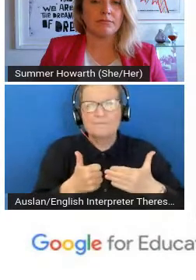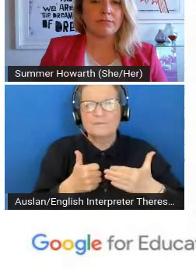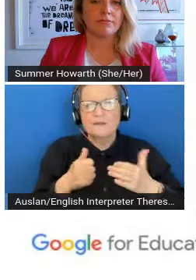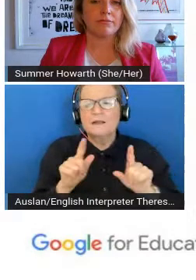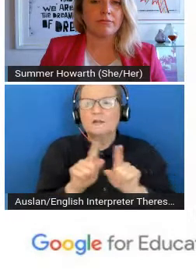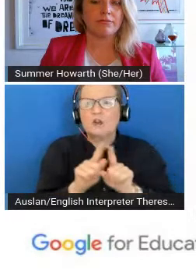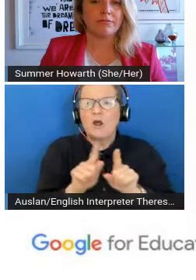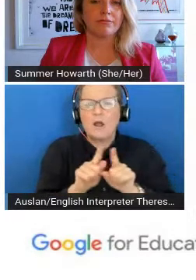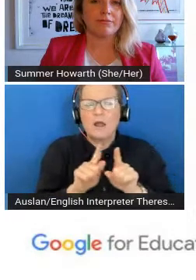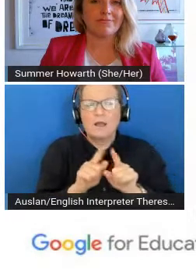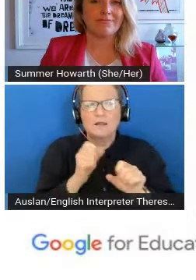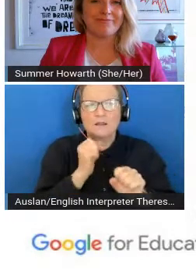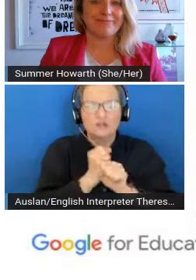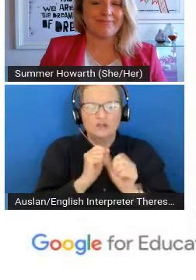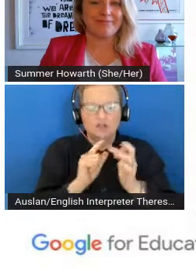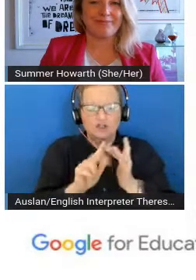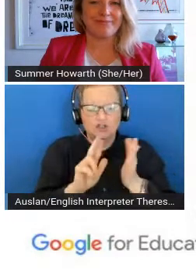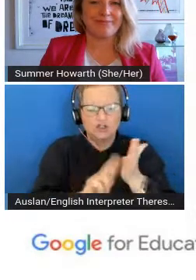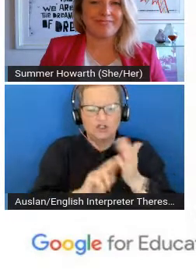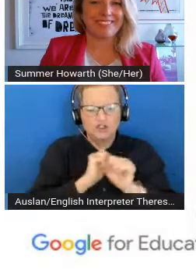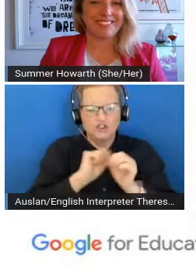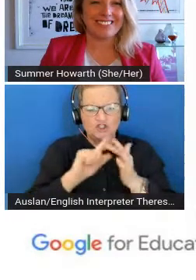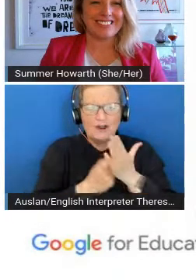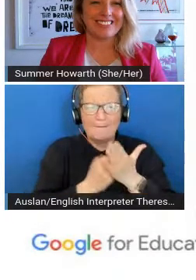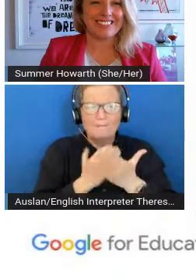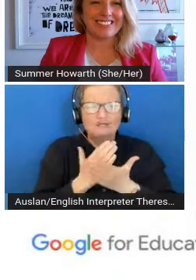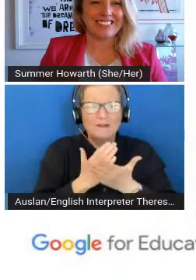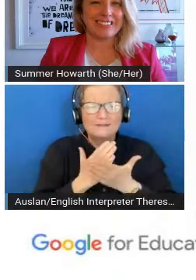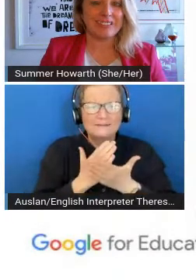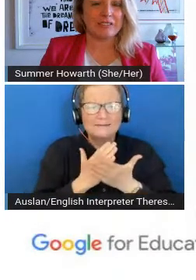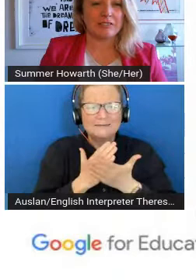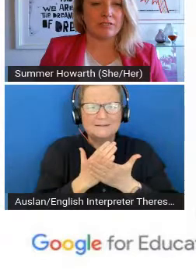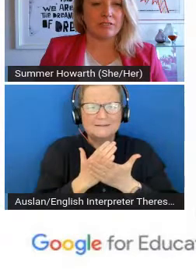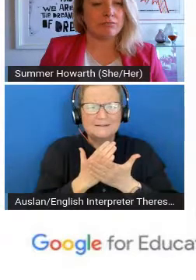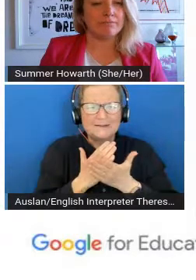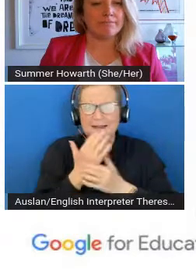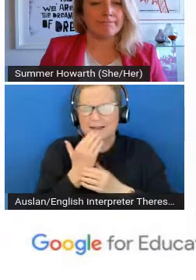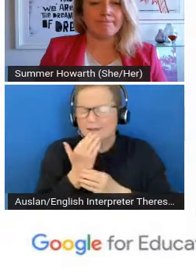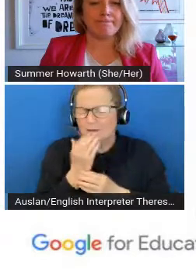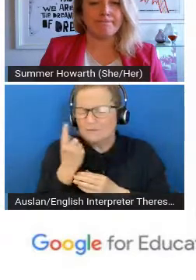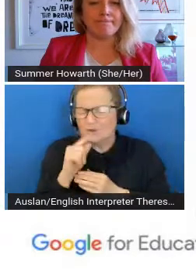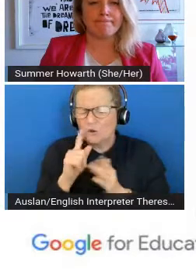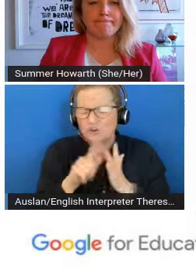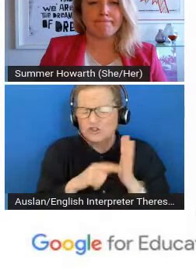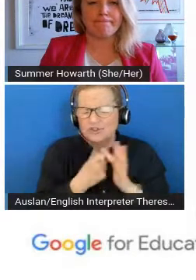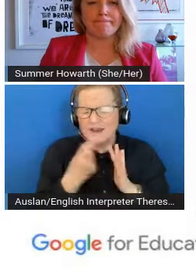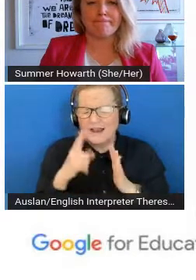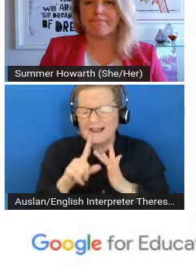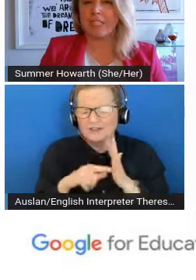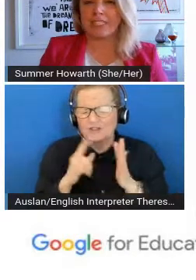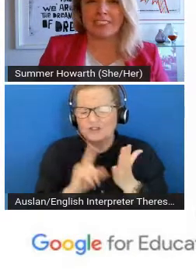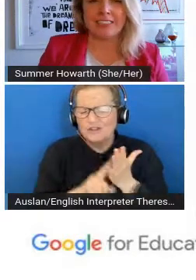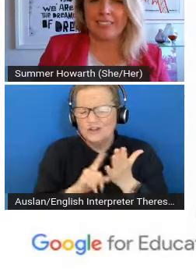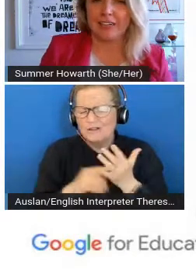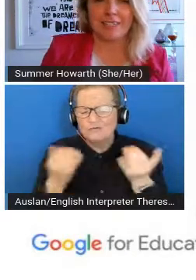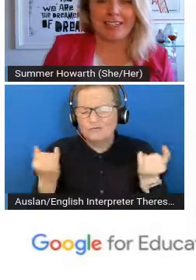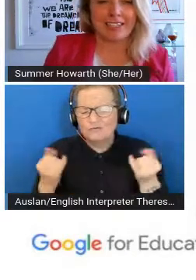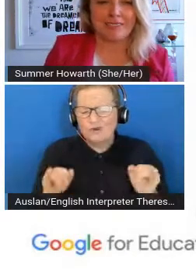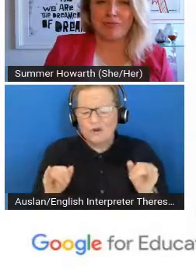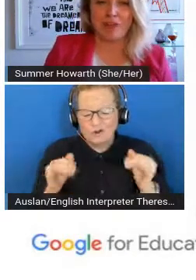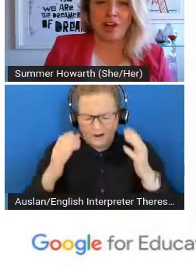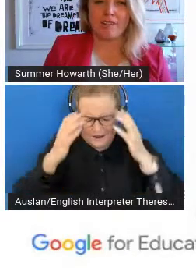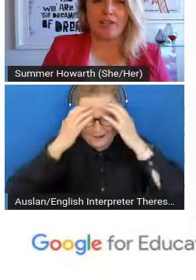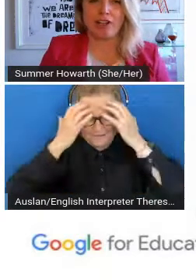the gingerbread, I can't remember what's it called. I was going to say Jack and Jill. I'm mixing up all of my nursery rhymes, but it's I'm